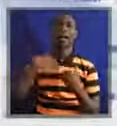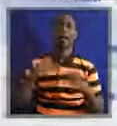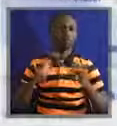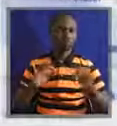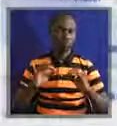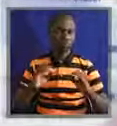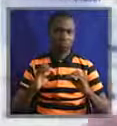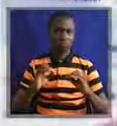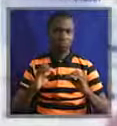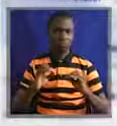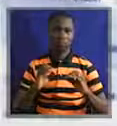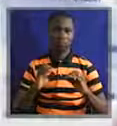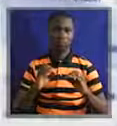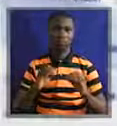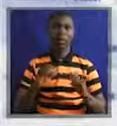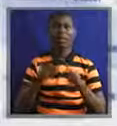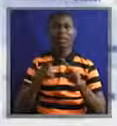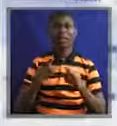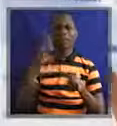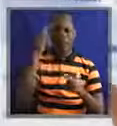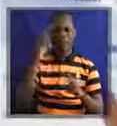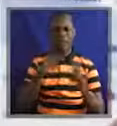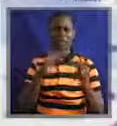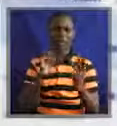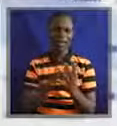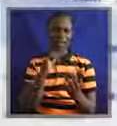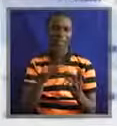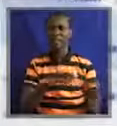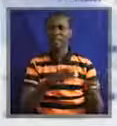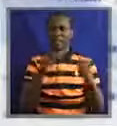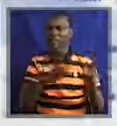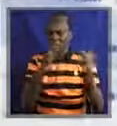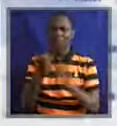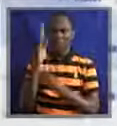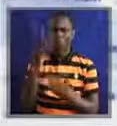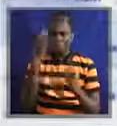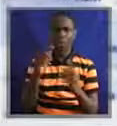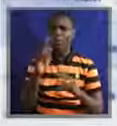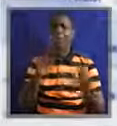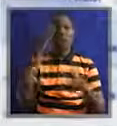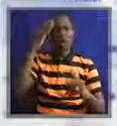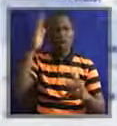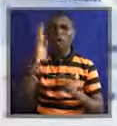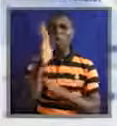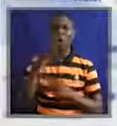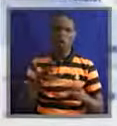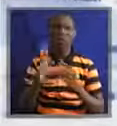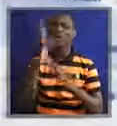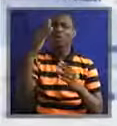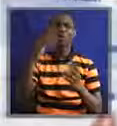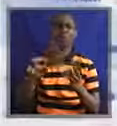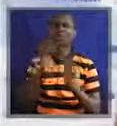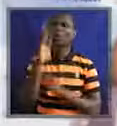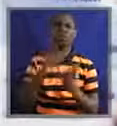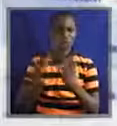and I said, and I'm saying, Nippa, and him on your mea crying, and when you're going to ask him to know. When I want to know, be friendly, catch and say,